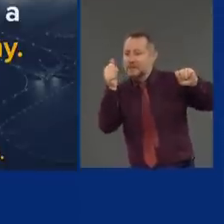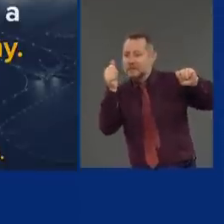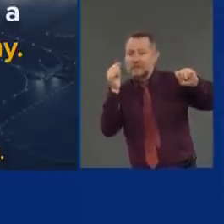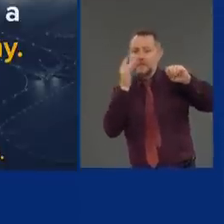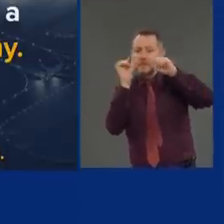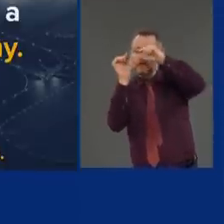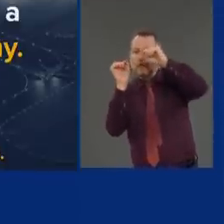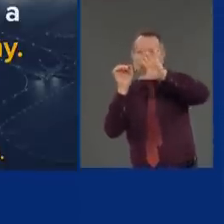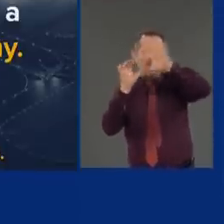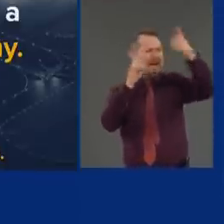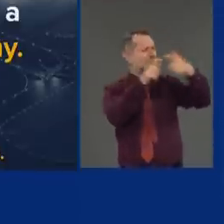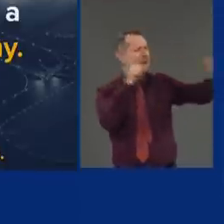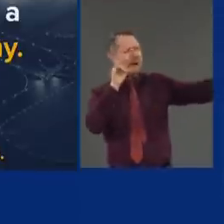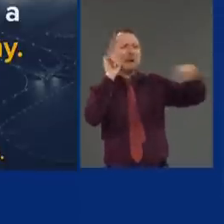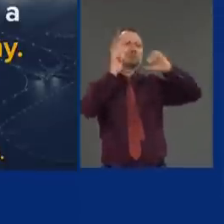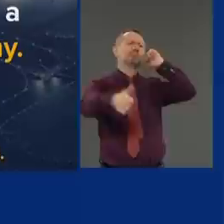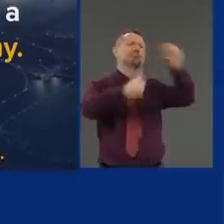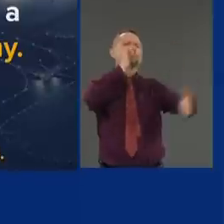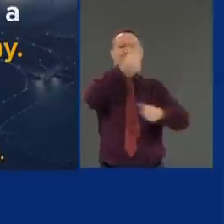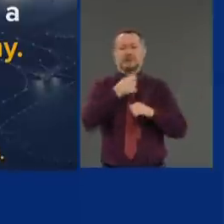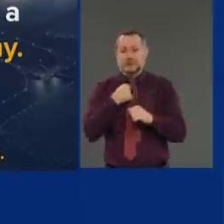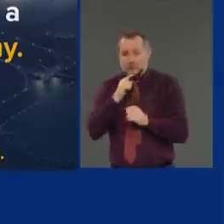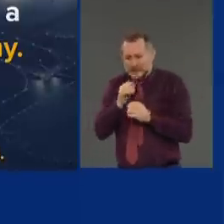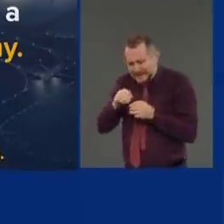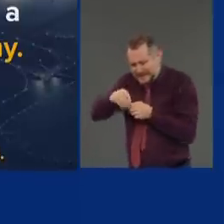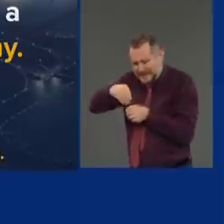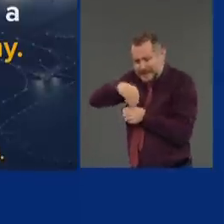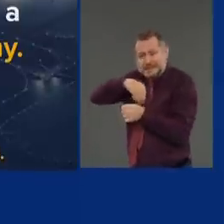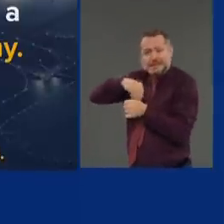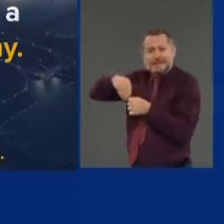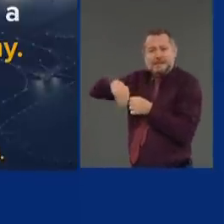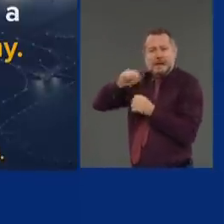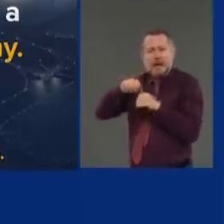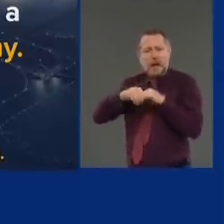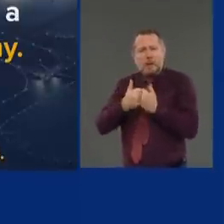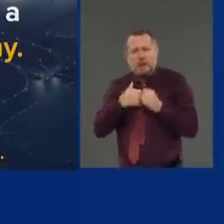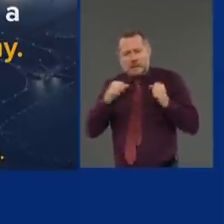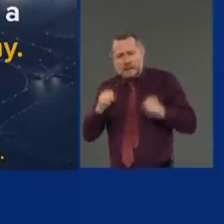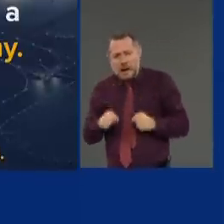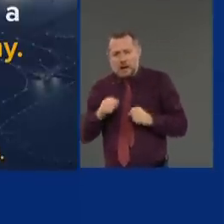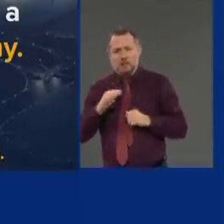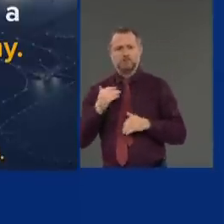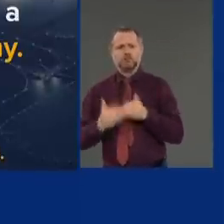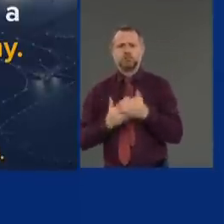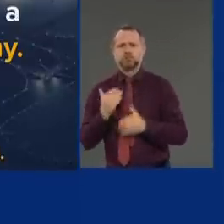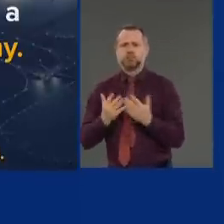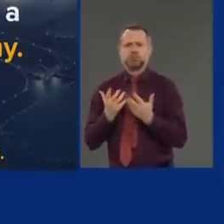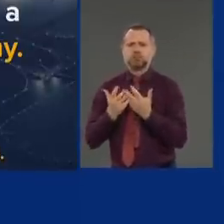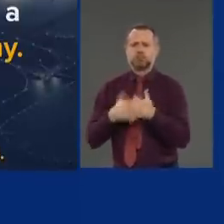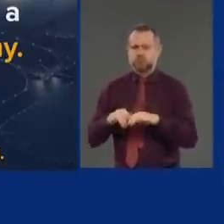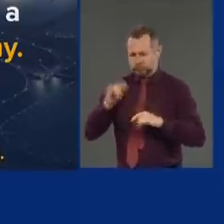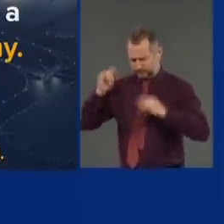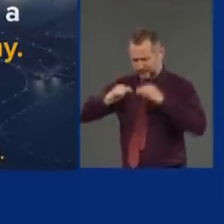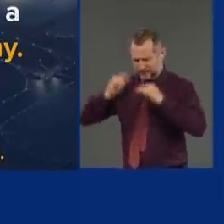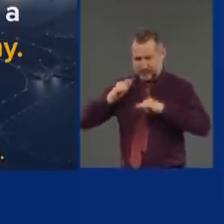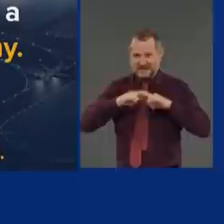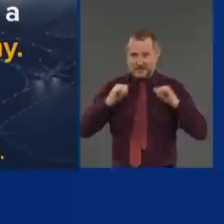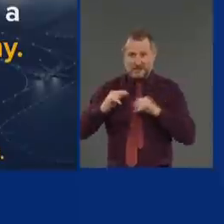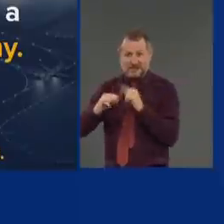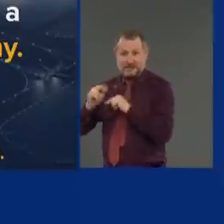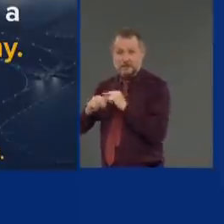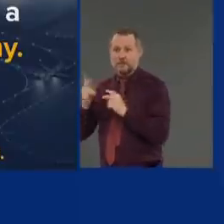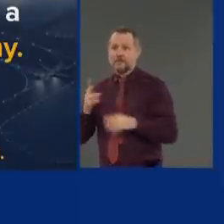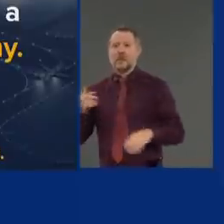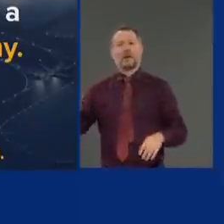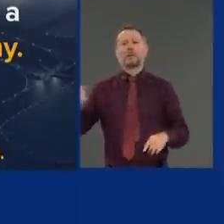airport without undue encumbrances and build a new airport at the same time. You know how many people said it couldn't be done?